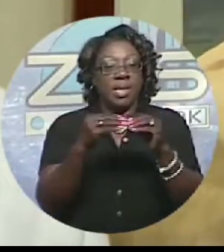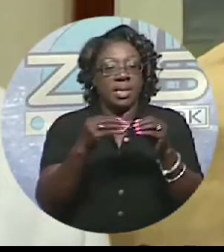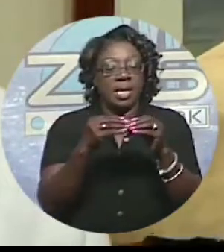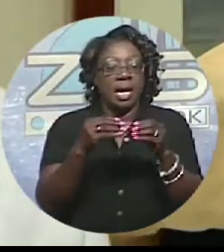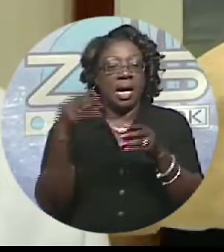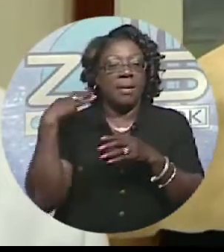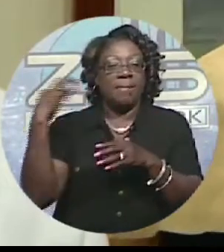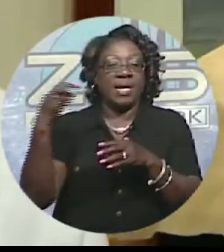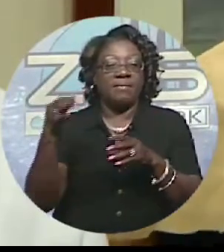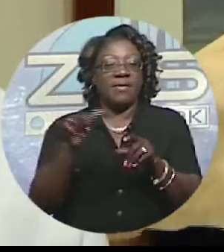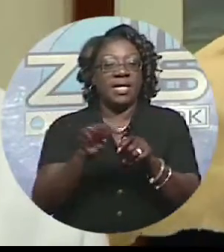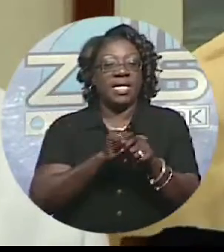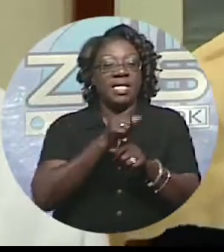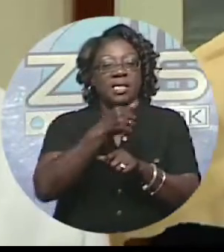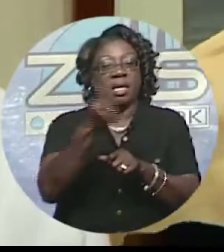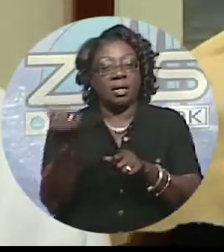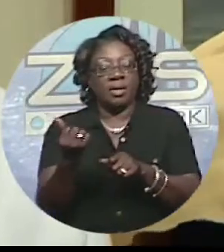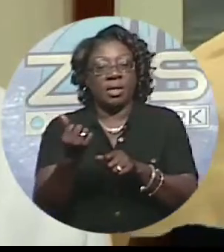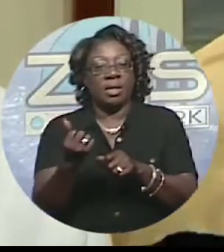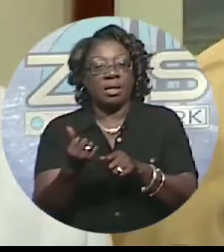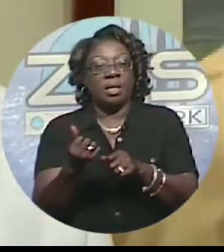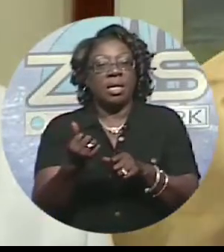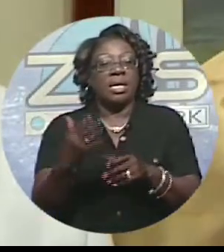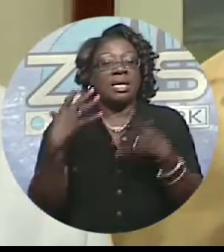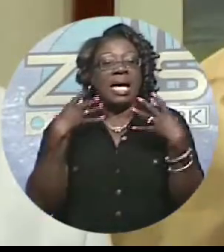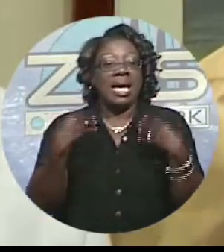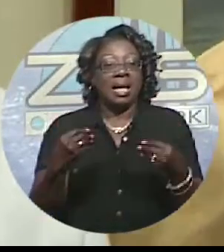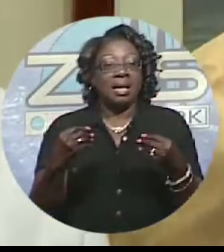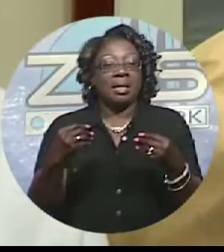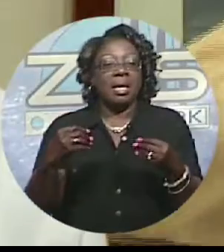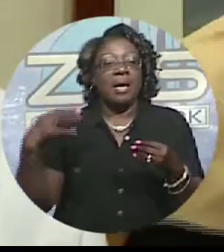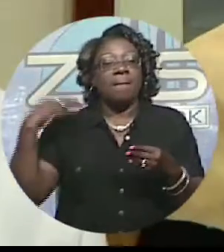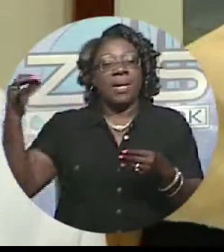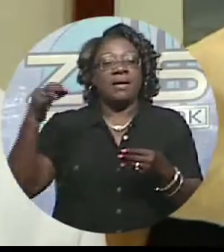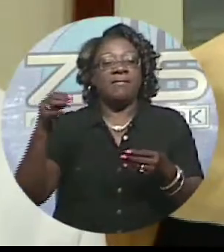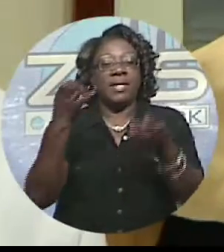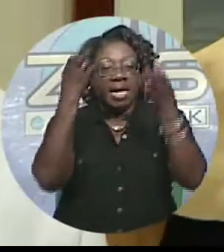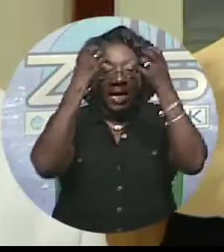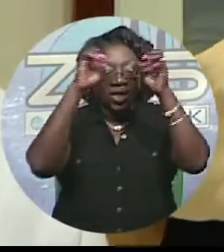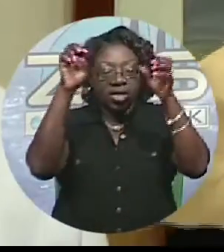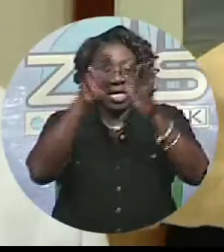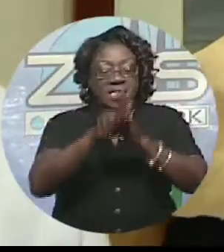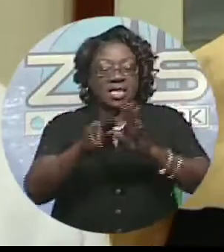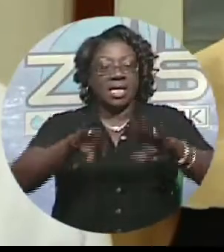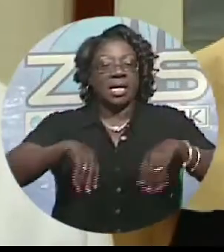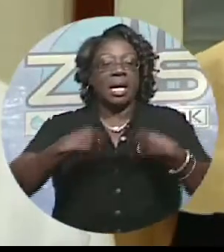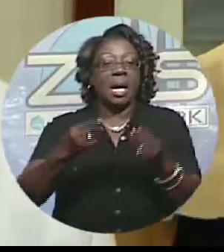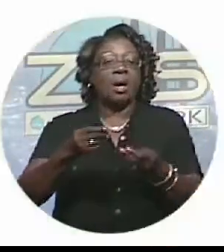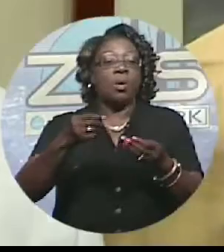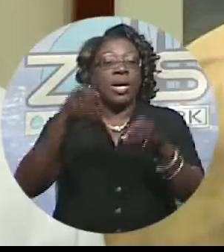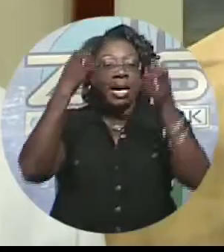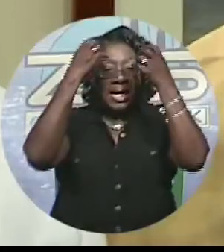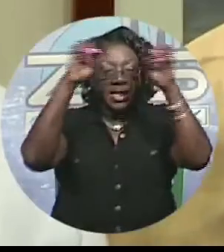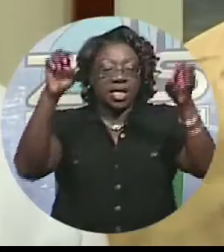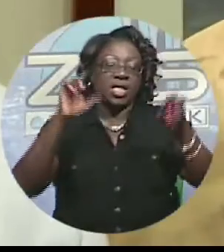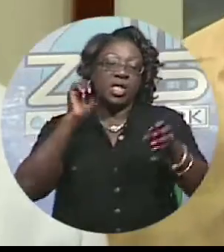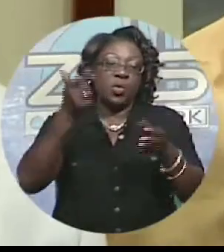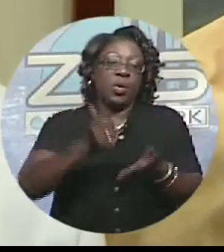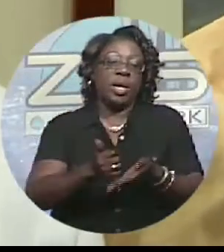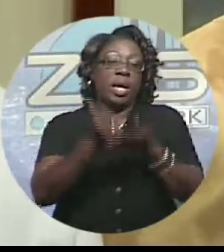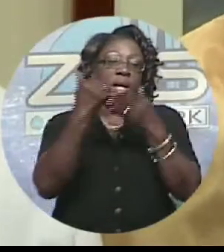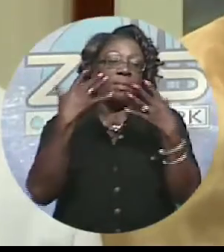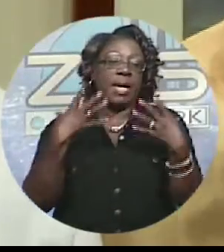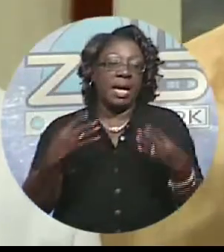each other's agendas. So how health benefits education and how education benefits health, as well